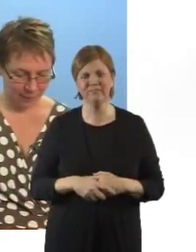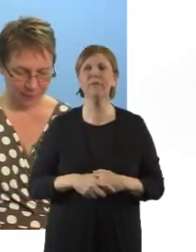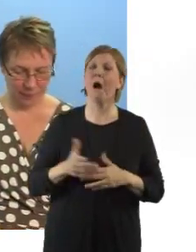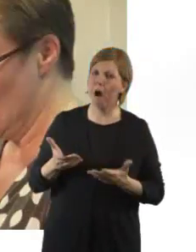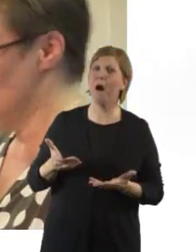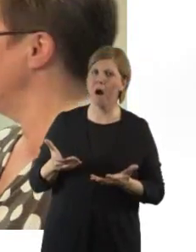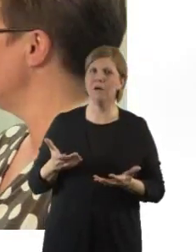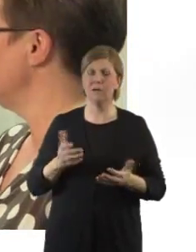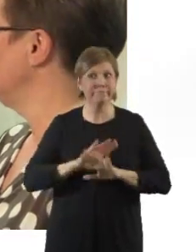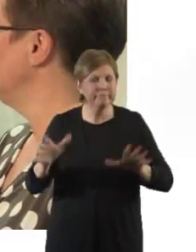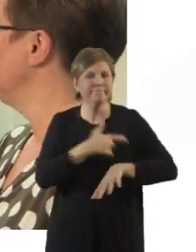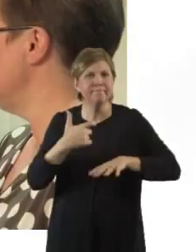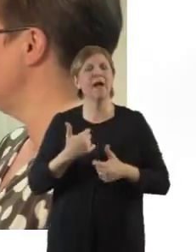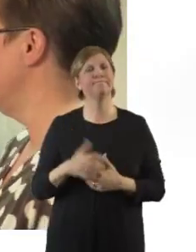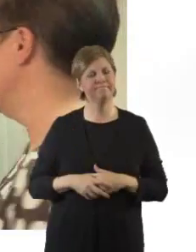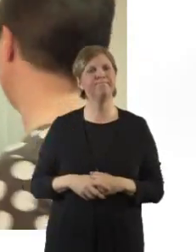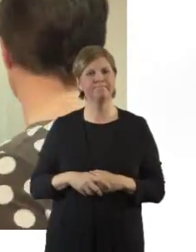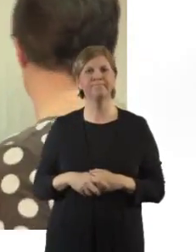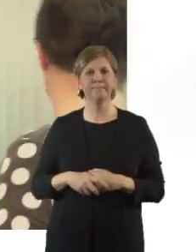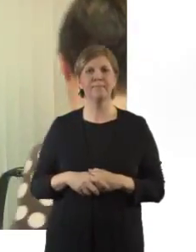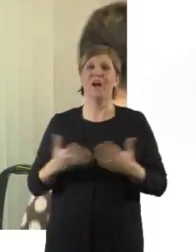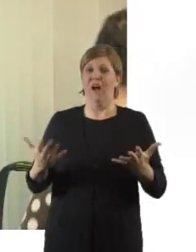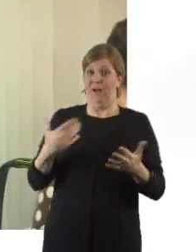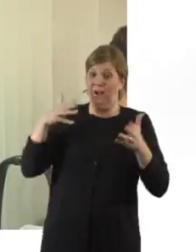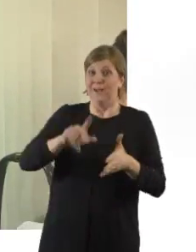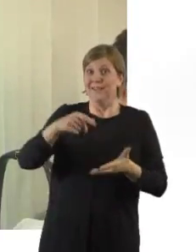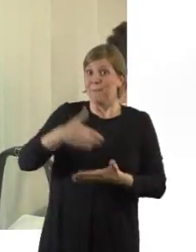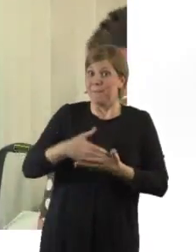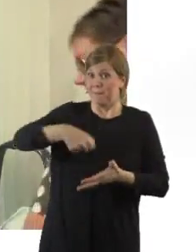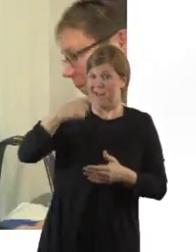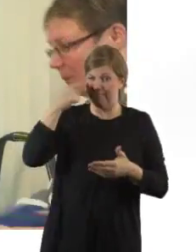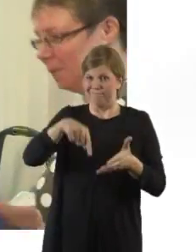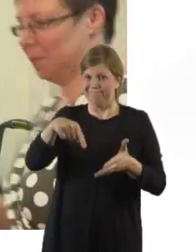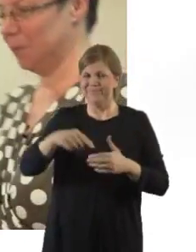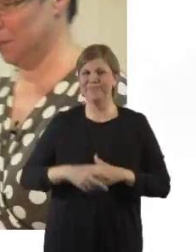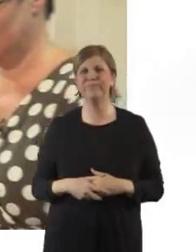no aerosols. Okay, so let's just have a look at baby's bag now. I'll just clear this for you.